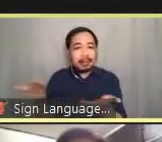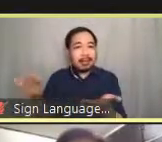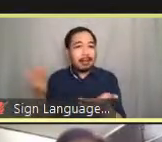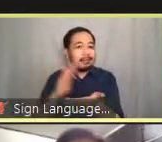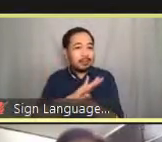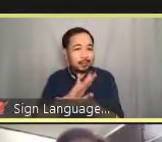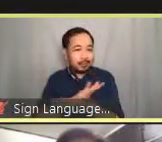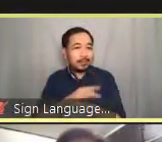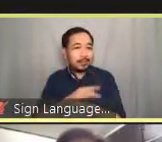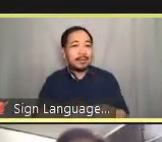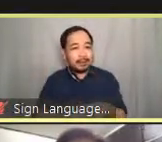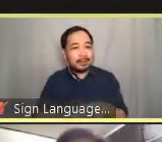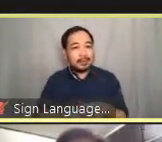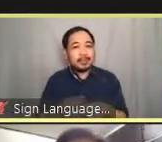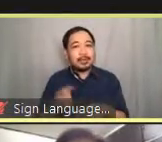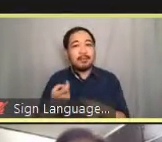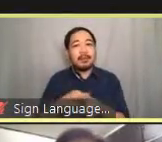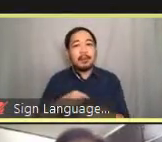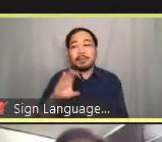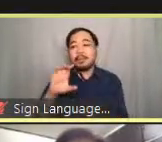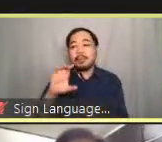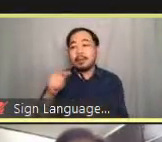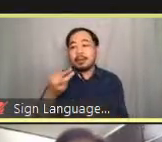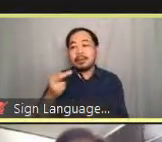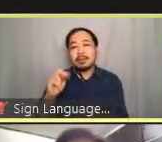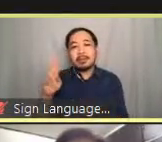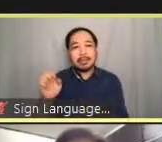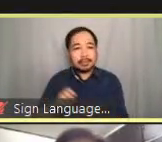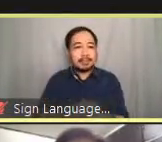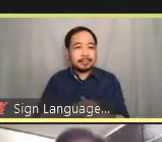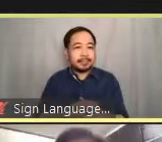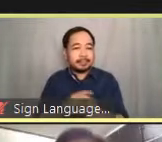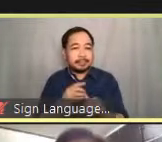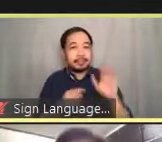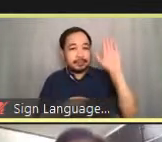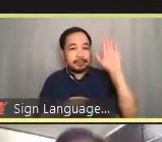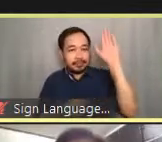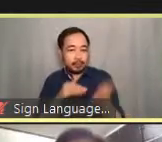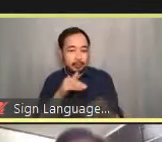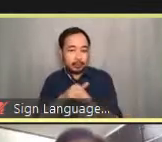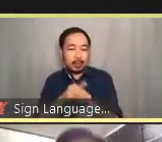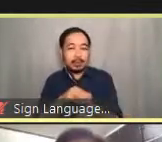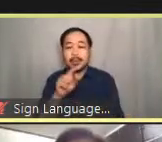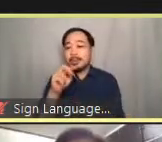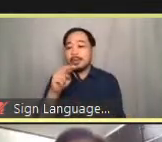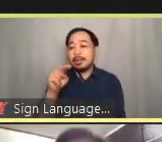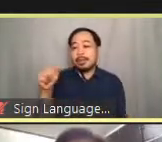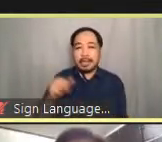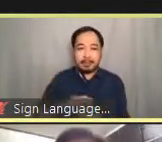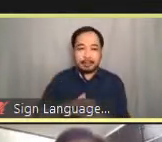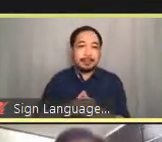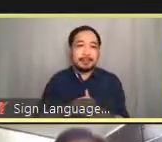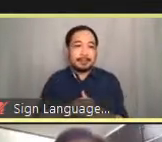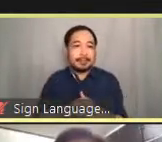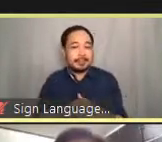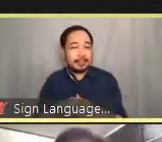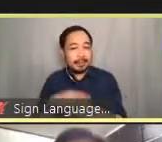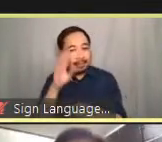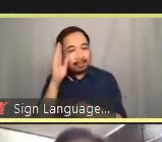na studio. I will answer Sir John. Hello. Okay. Hello.